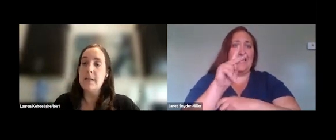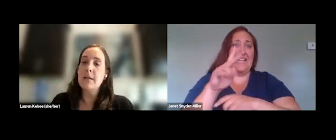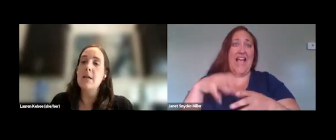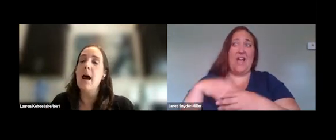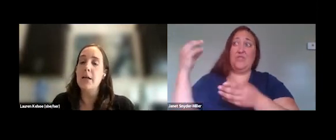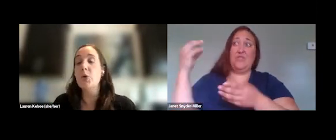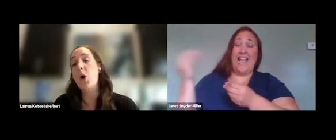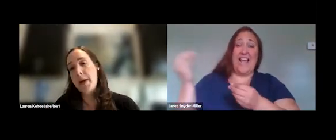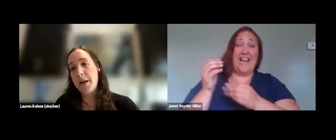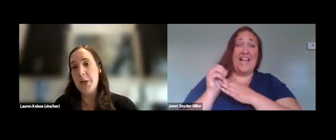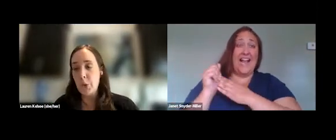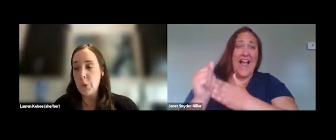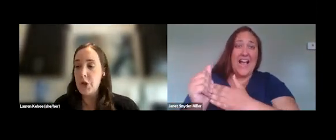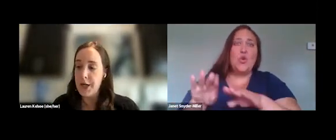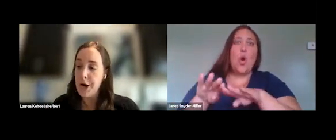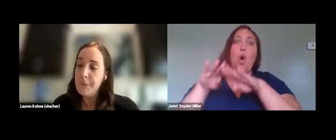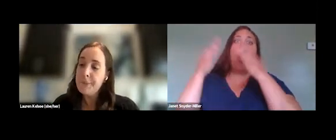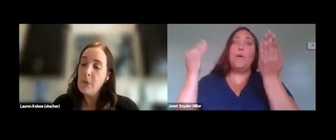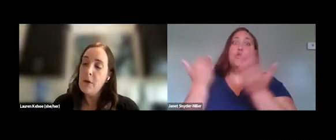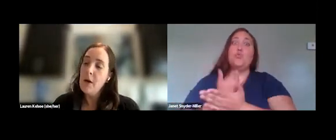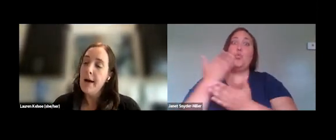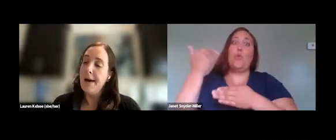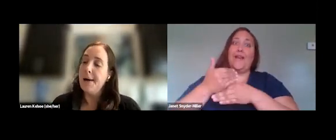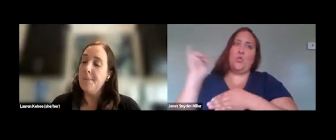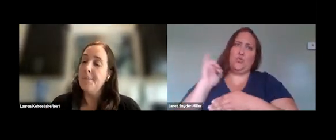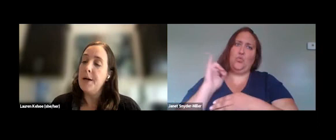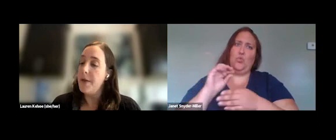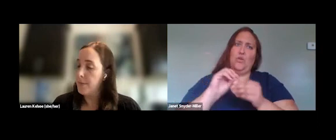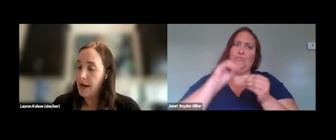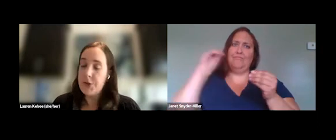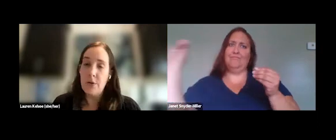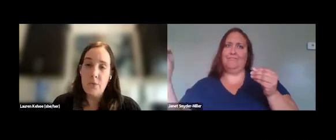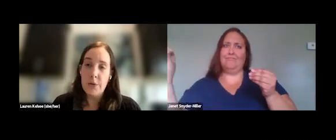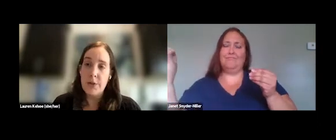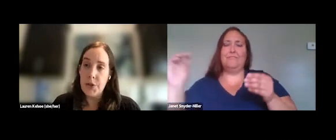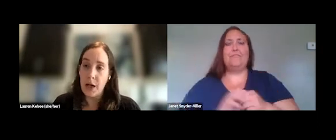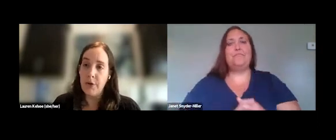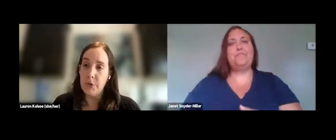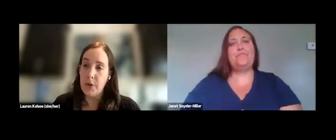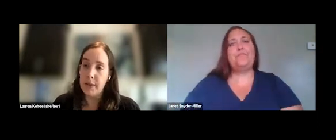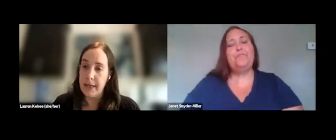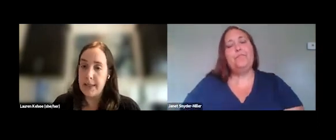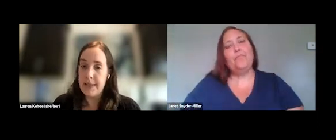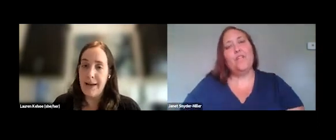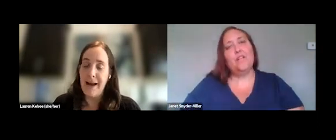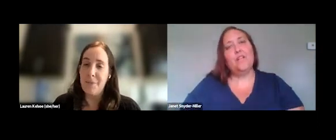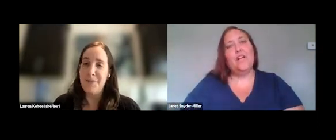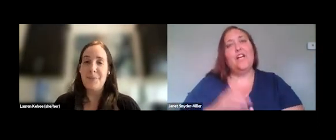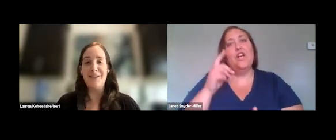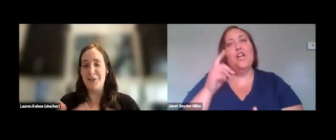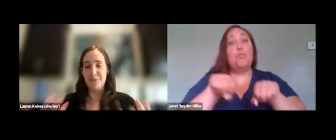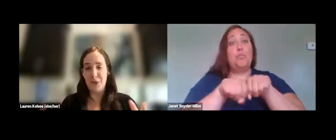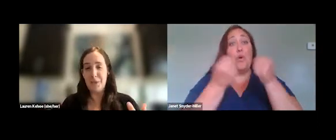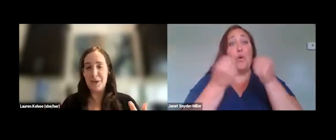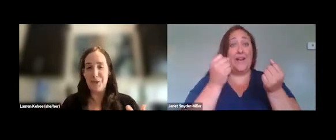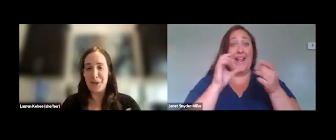currently in to open in a new window. Another milestone was to check for broken links.